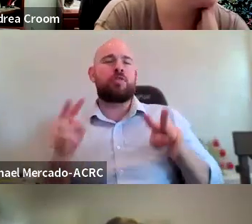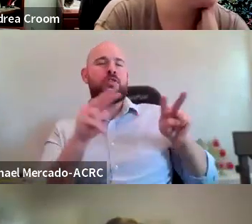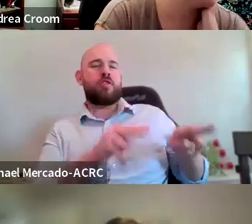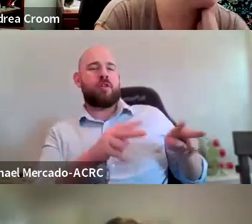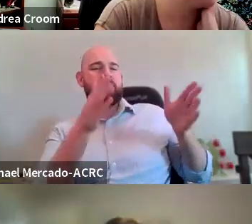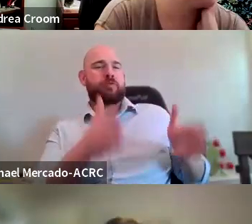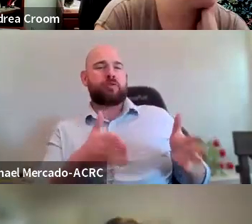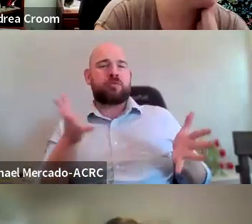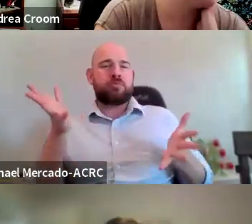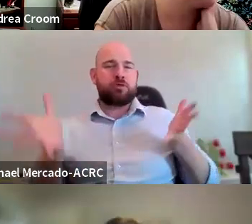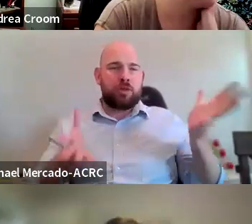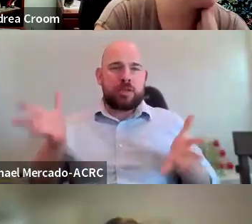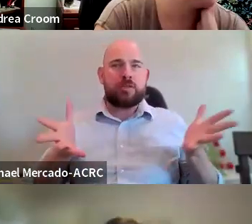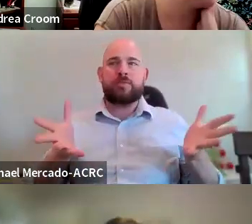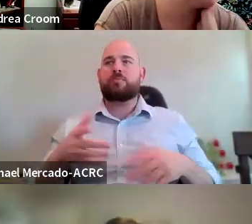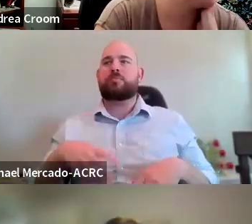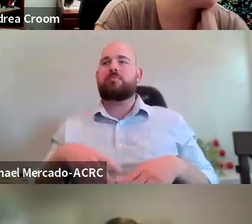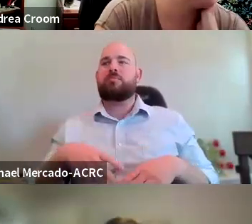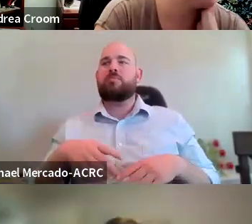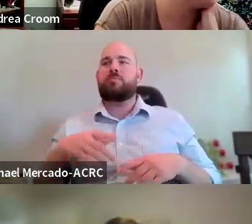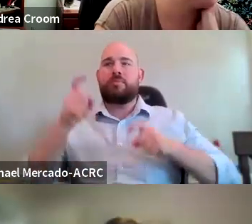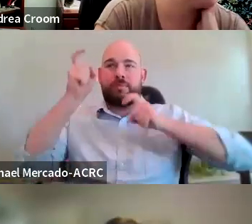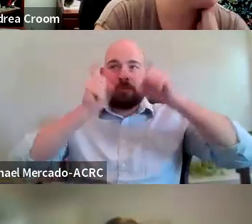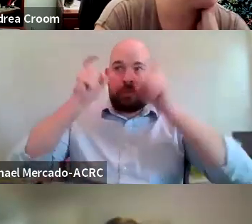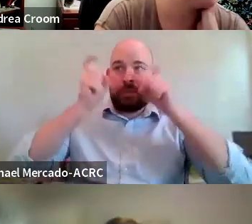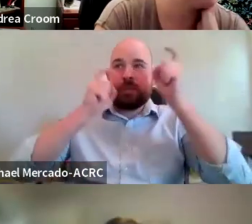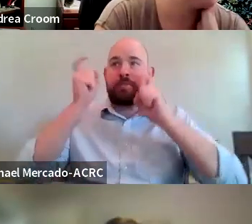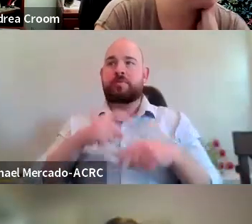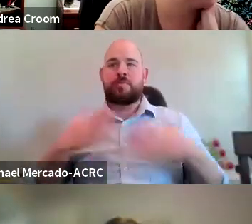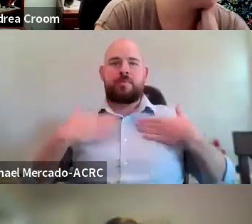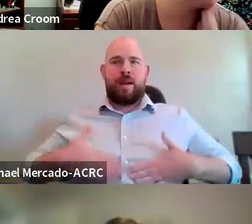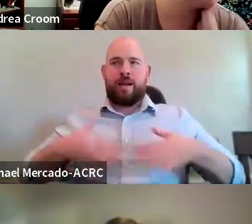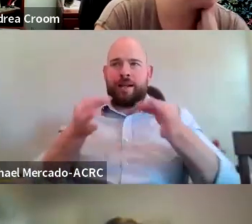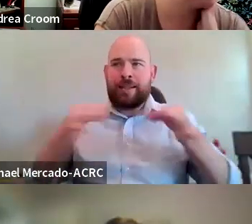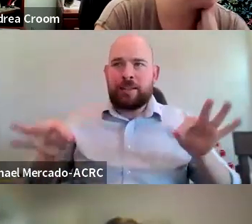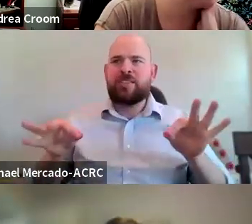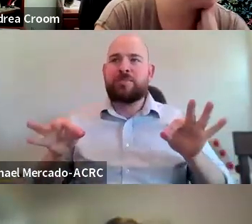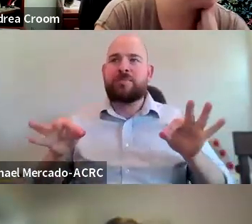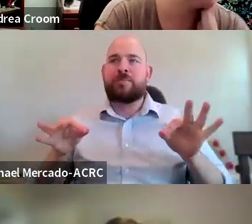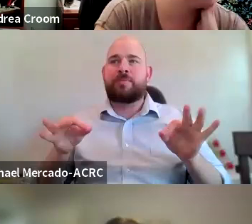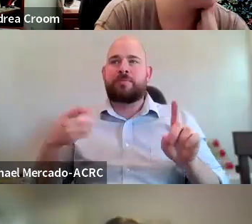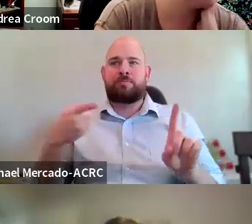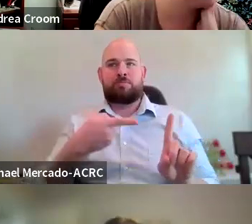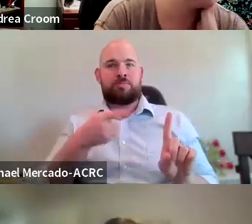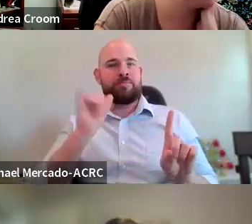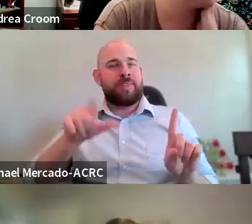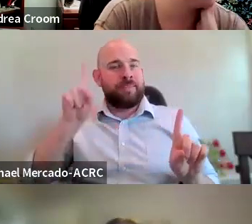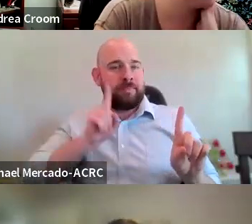how should we communicate?" He then suggested gestures, body language, facial expressions, much